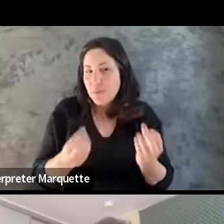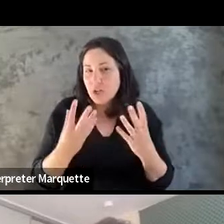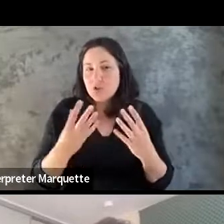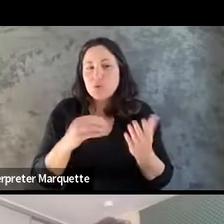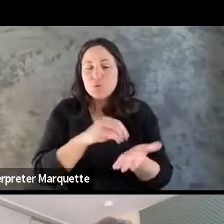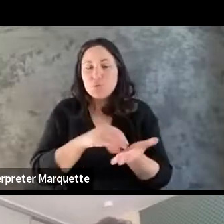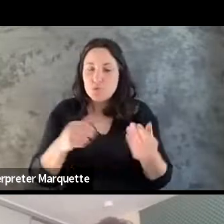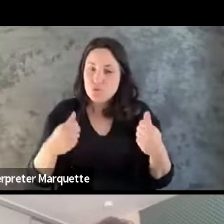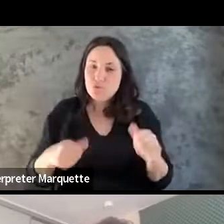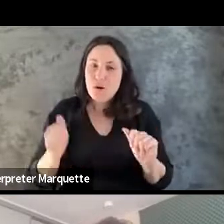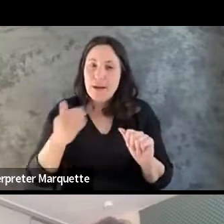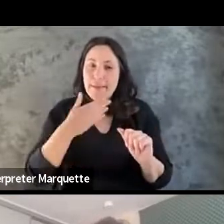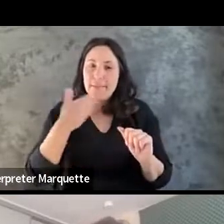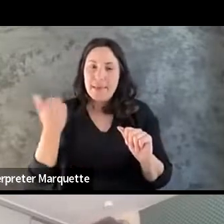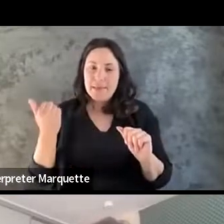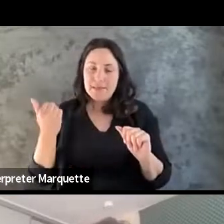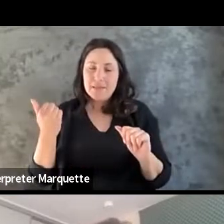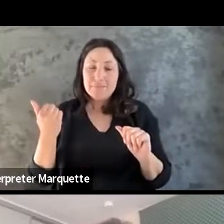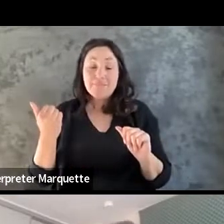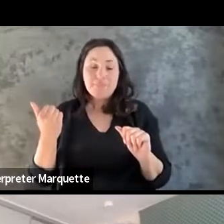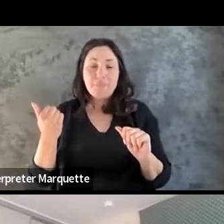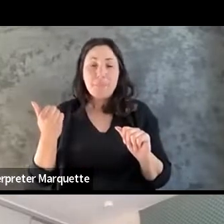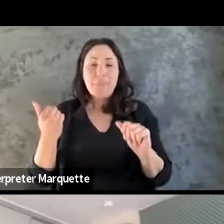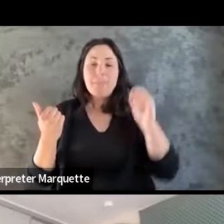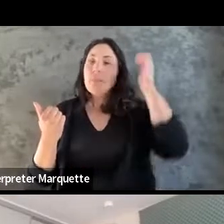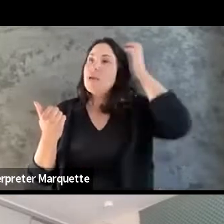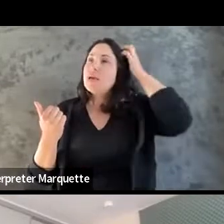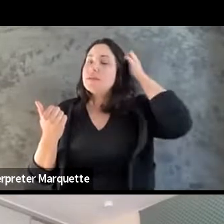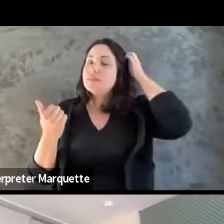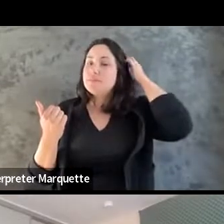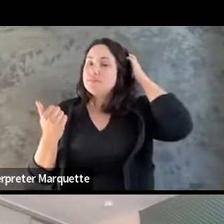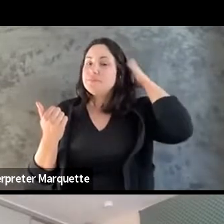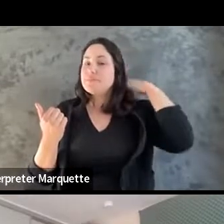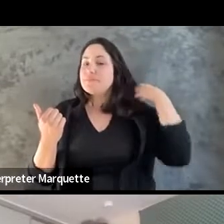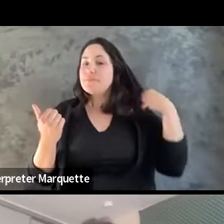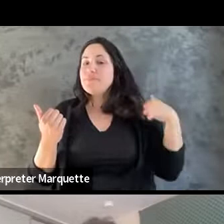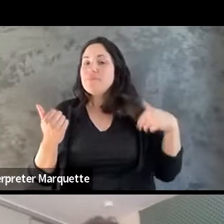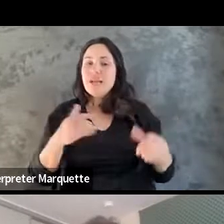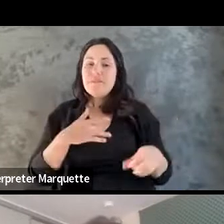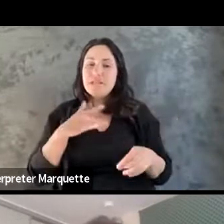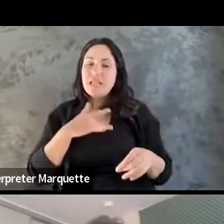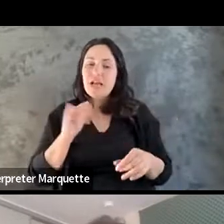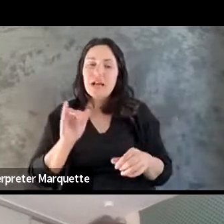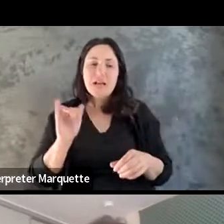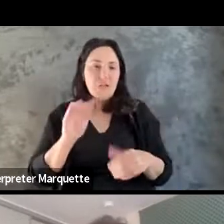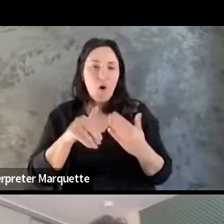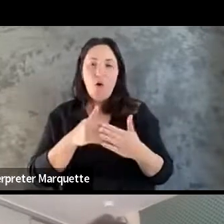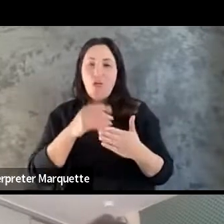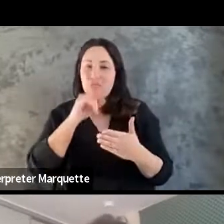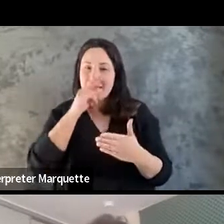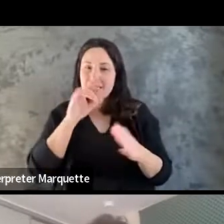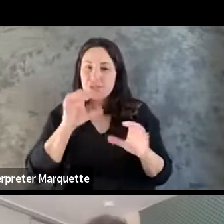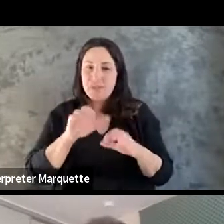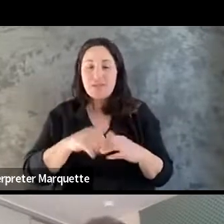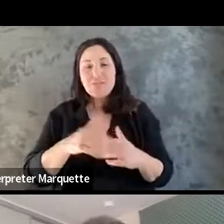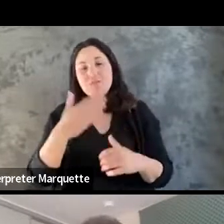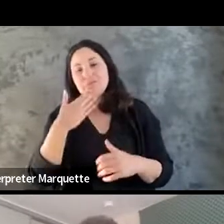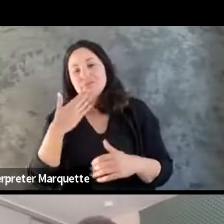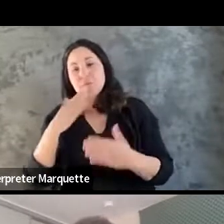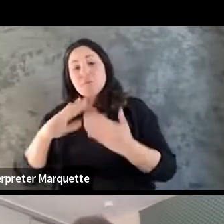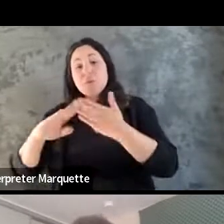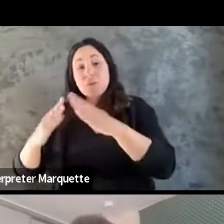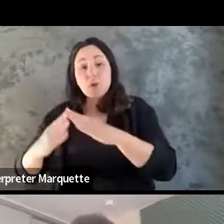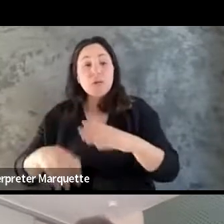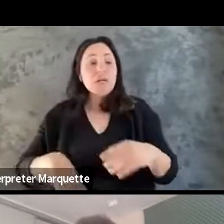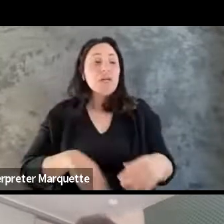foot forward, give it 100%. And I feel that our kids did that. So thanks to our parents and our community for helping partner